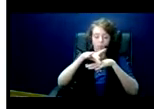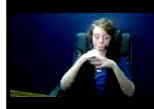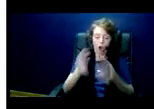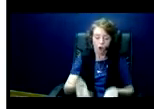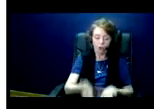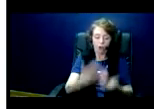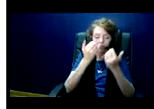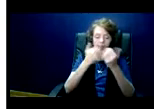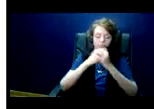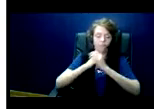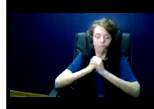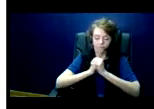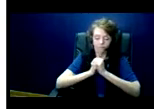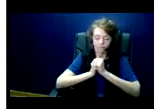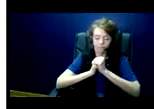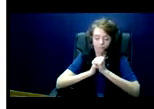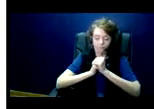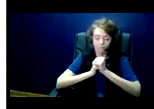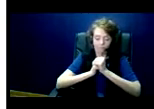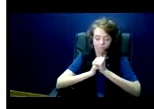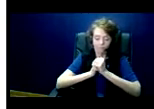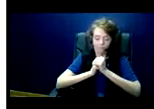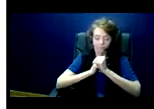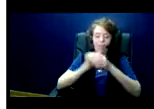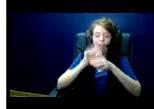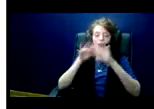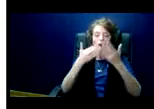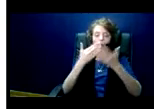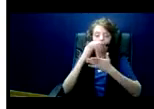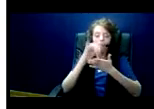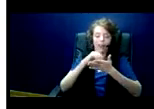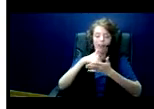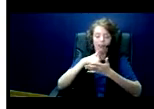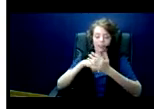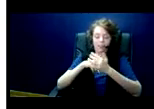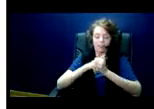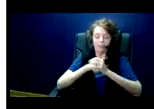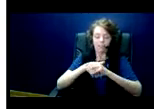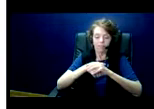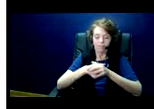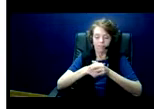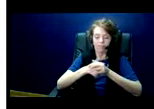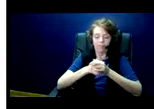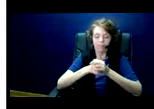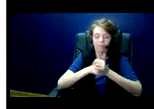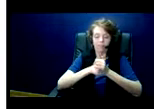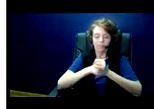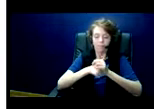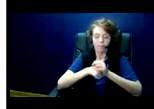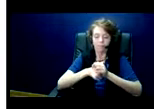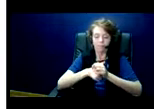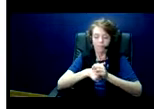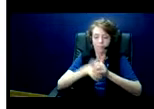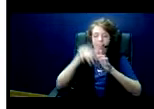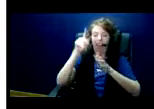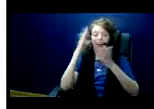the earth all that I need, all that I need, and I bring